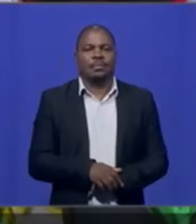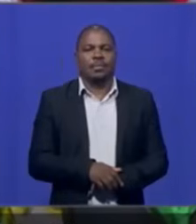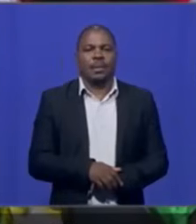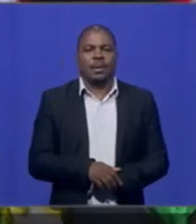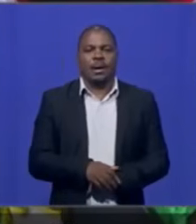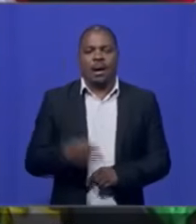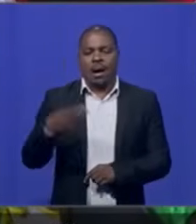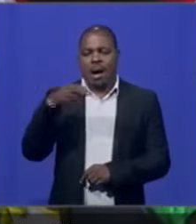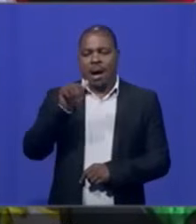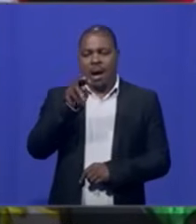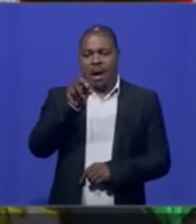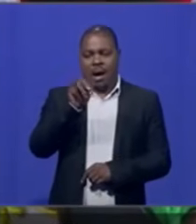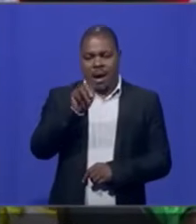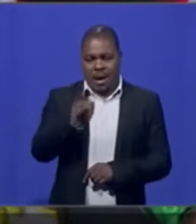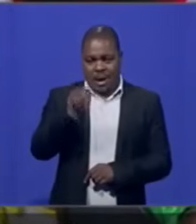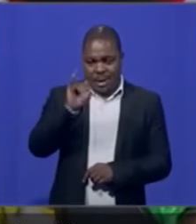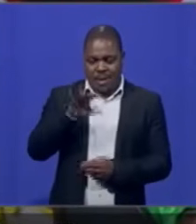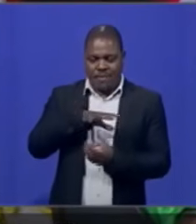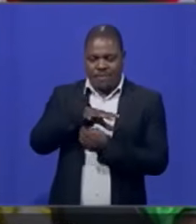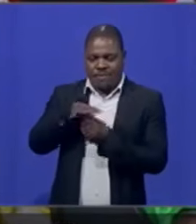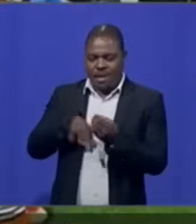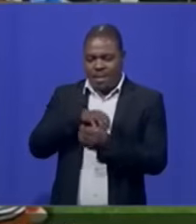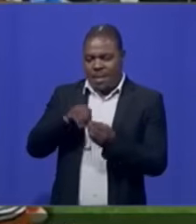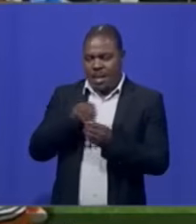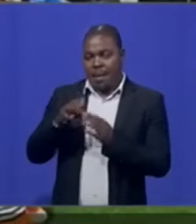Mphatheli Hani e leng wa lelapa o ile a fana ka